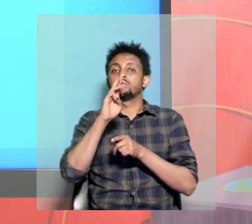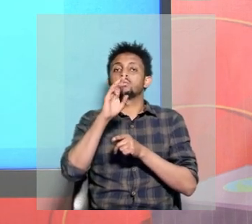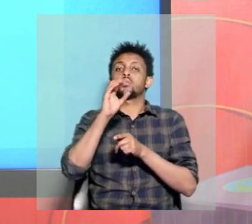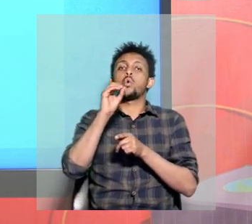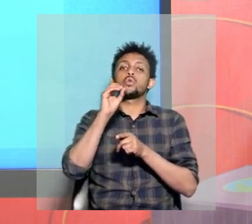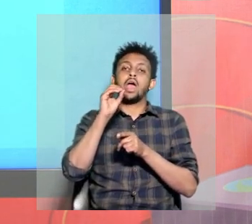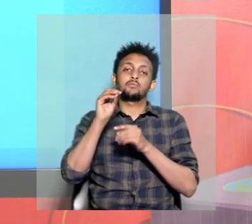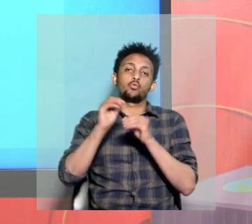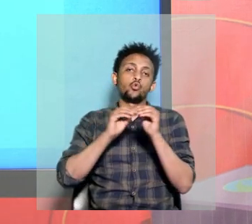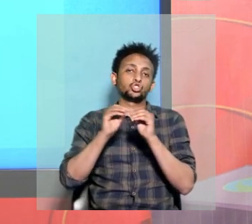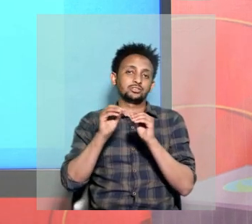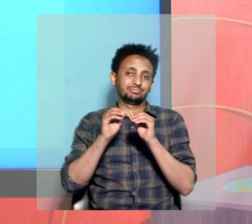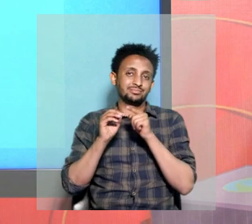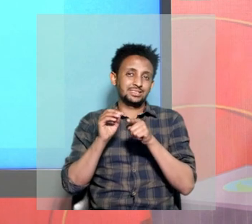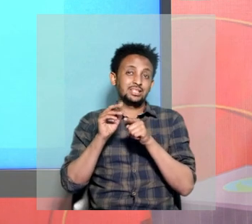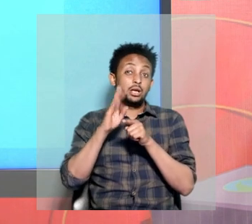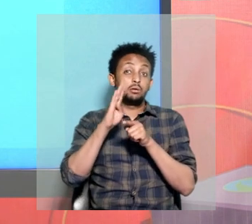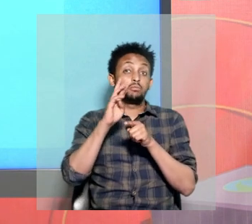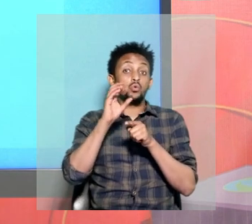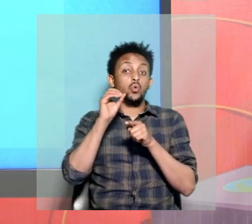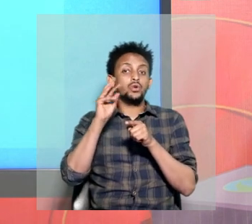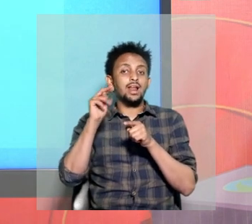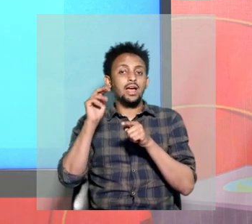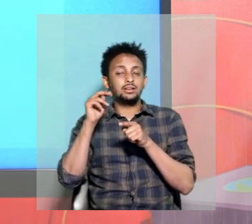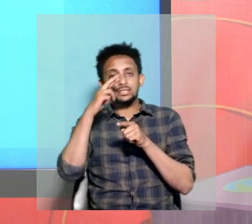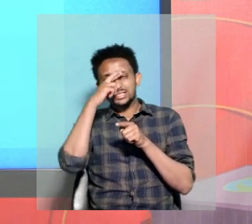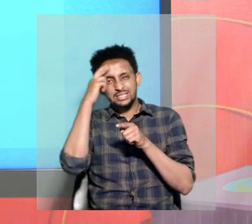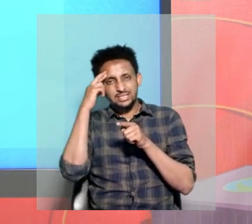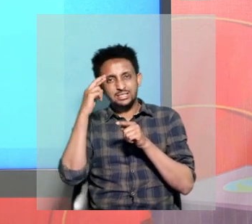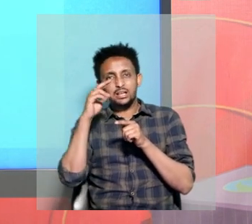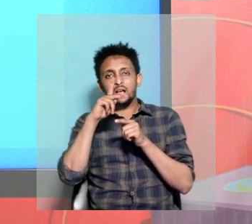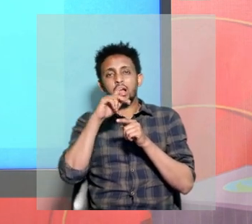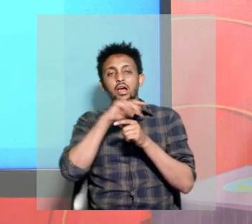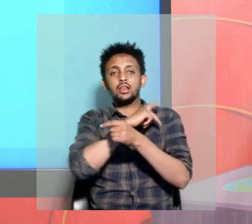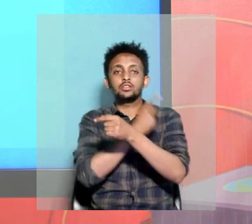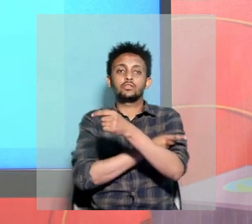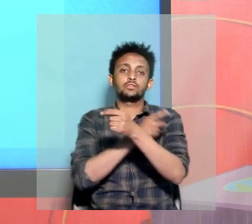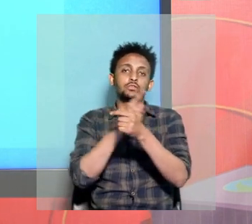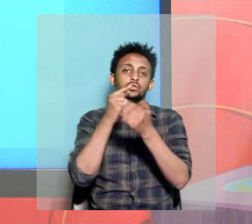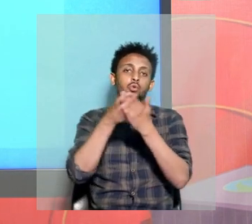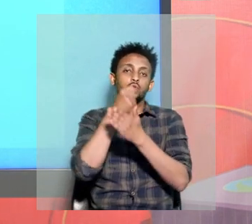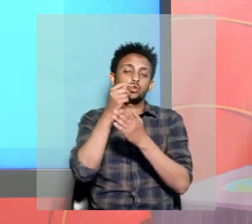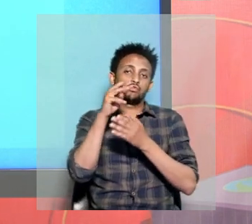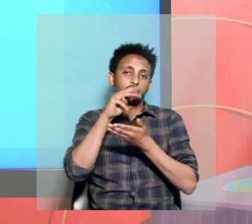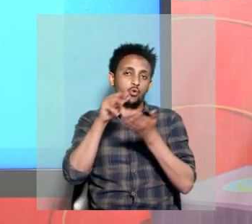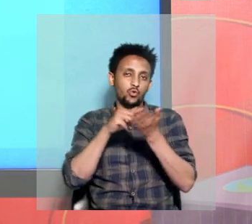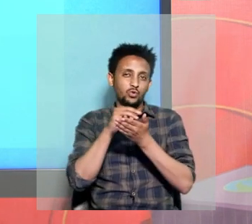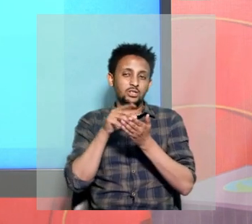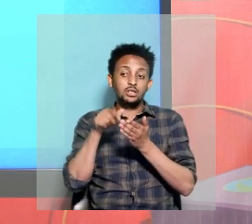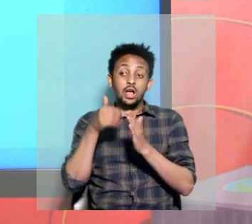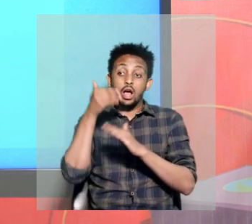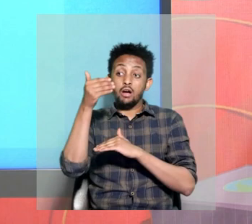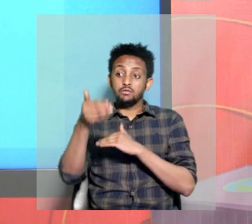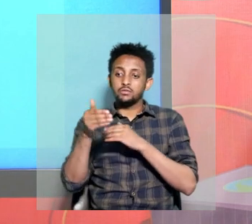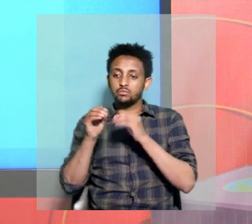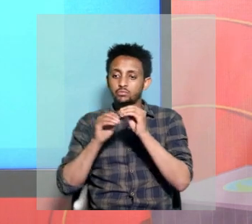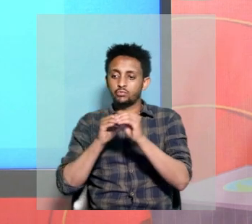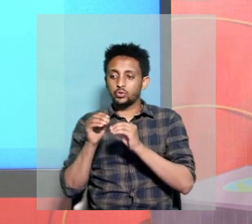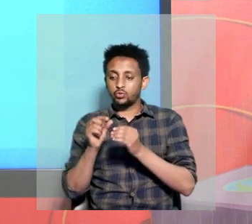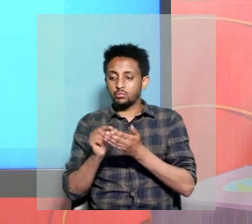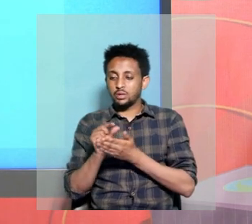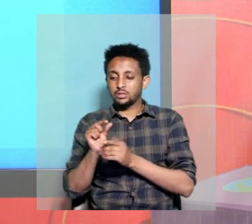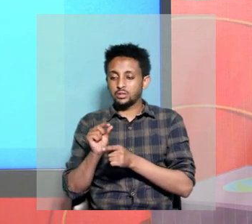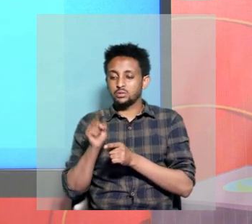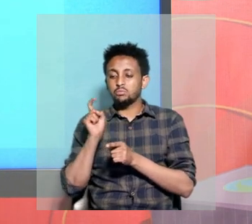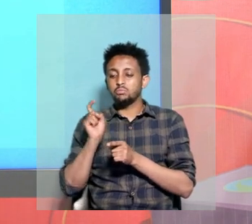motion. And that Brownian motion is a reason for the kinetic theory of molecules. Because that after the movement of the